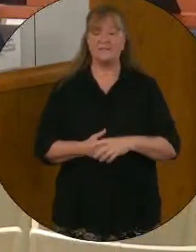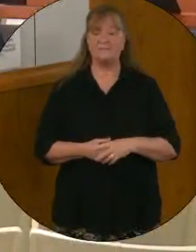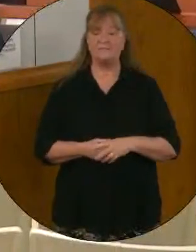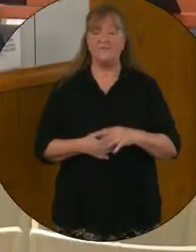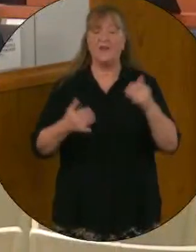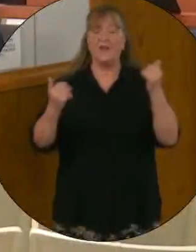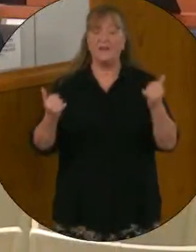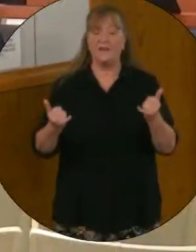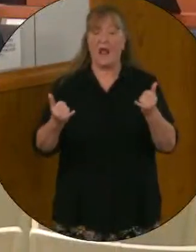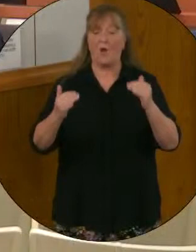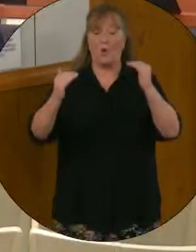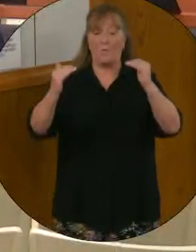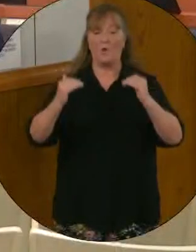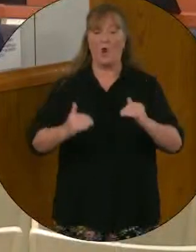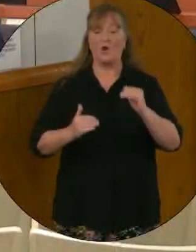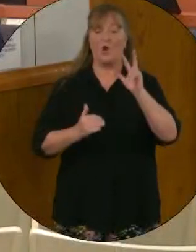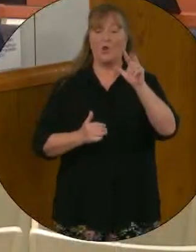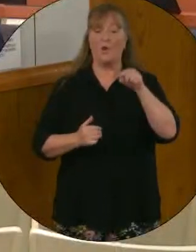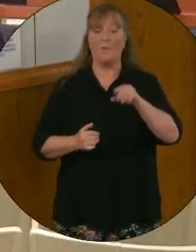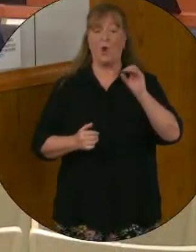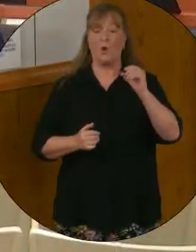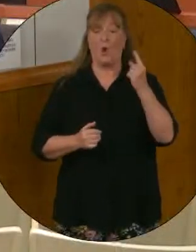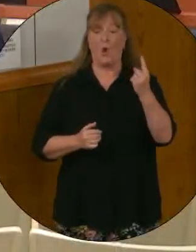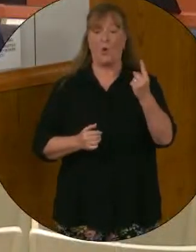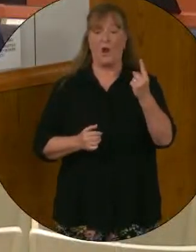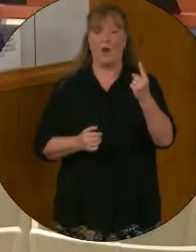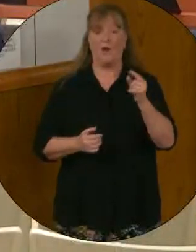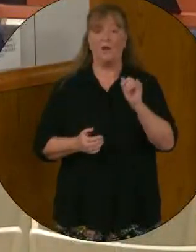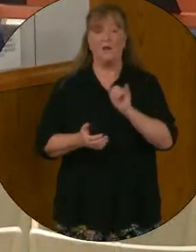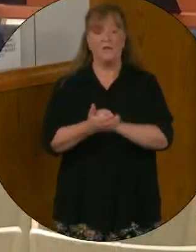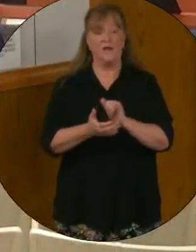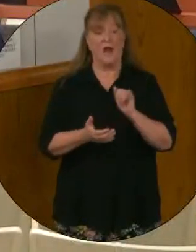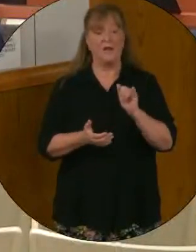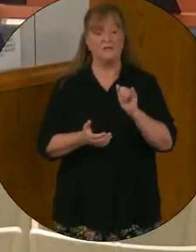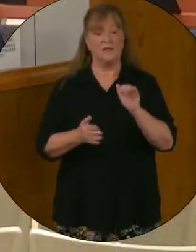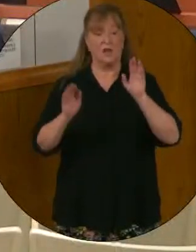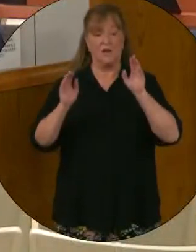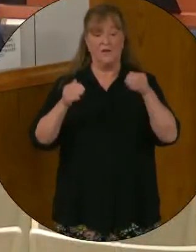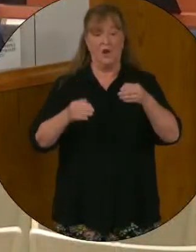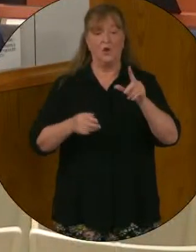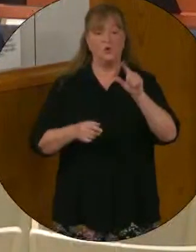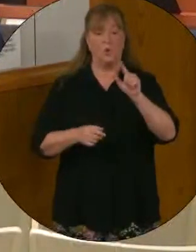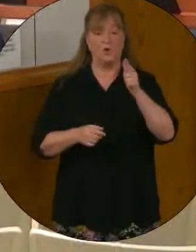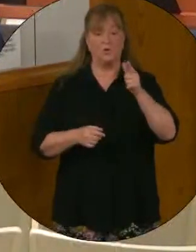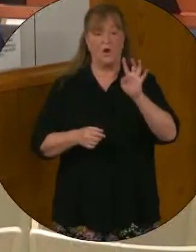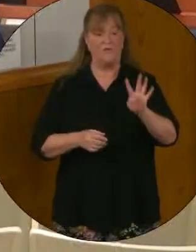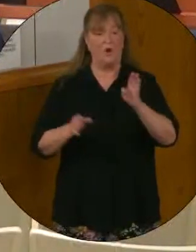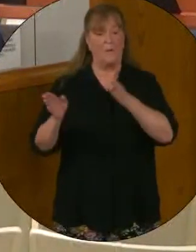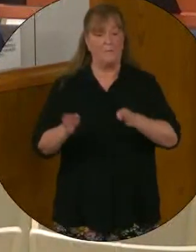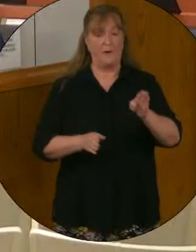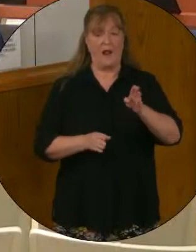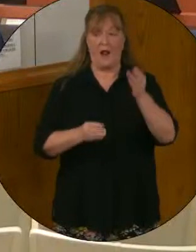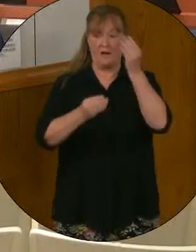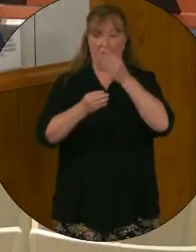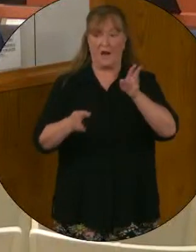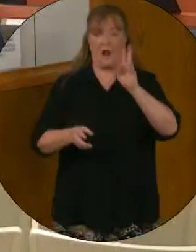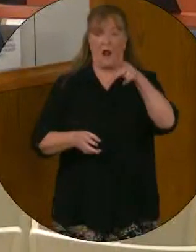Now, colleagues, we're going to move on to item 3.01. That's the formative Focus 2024 Strategic Plan Update.